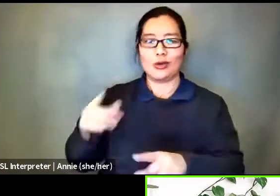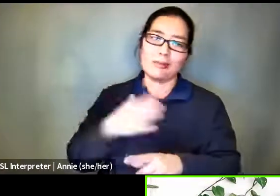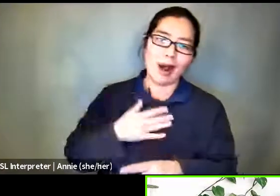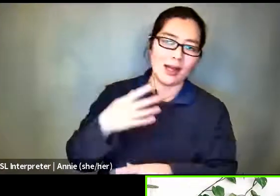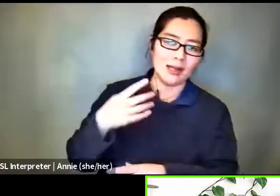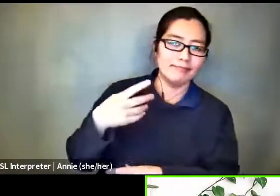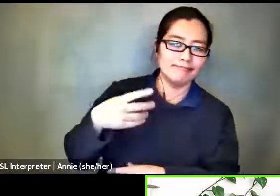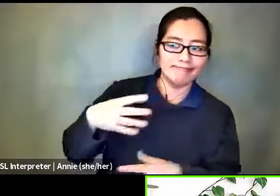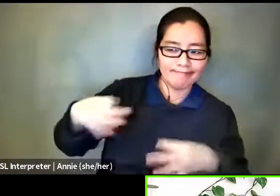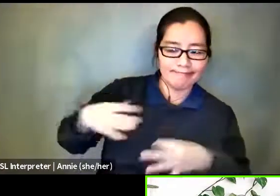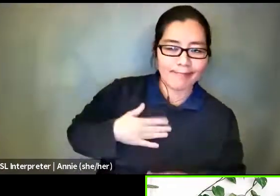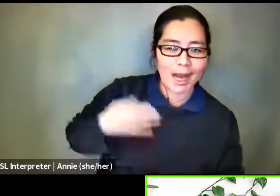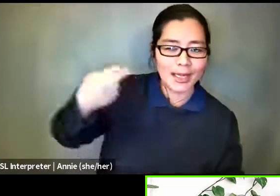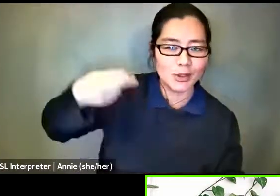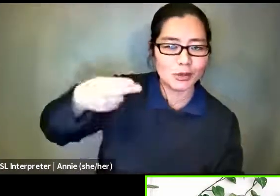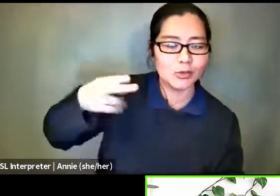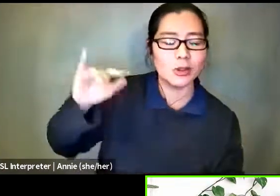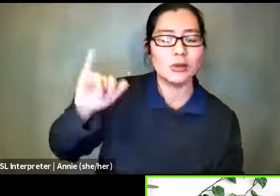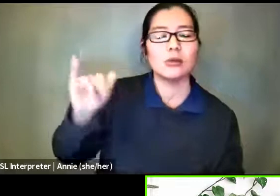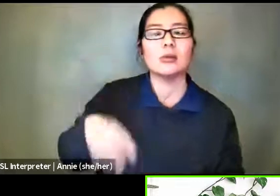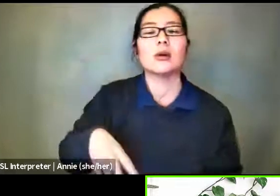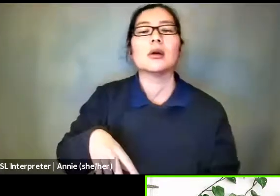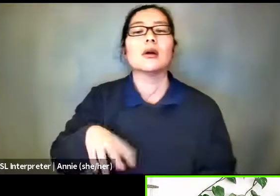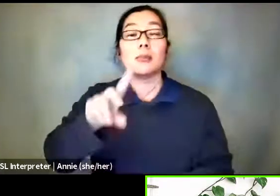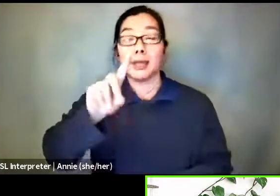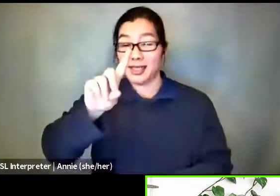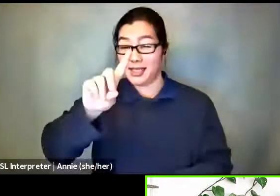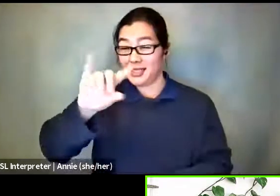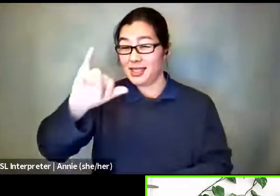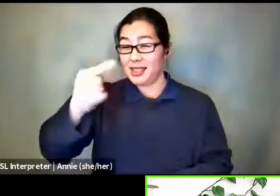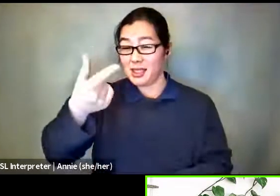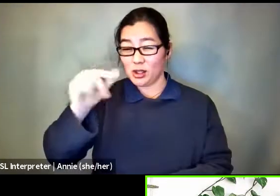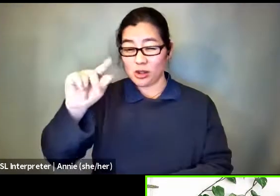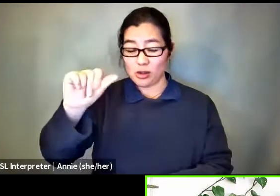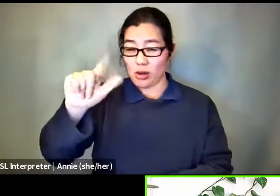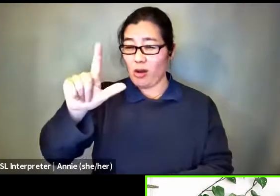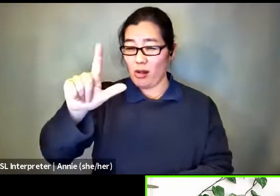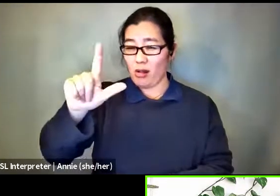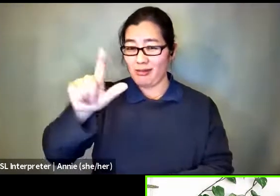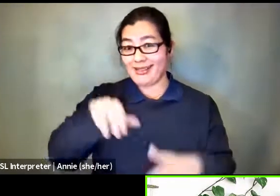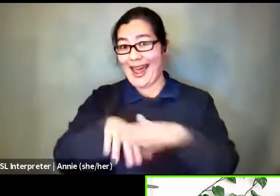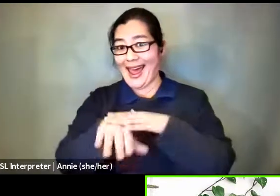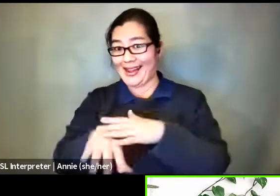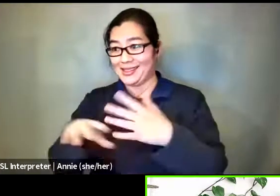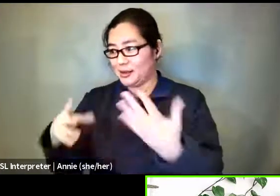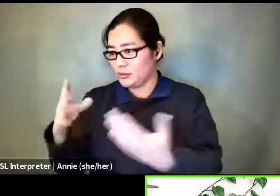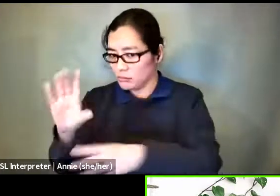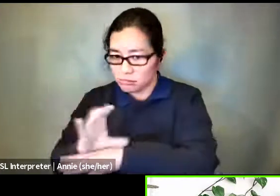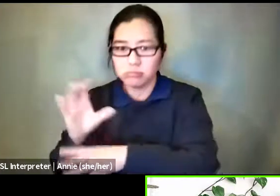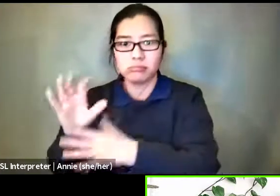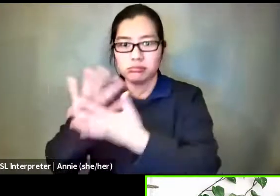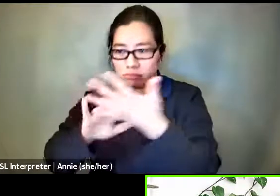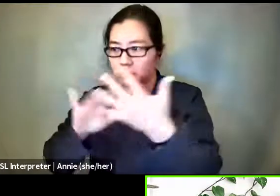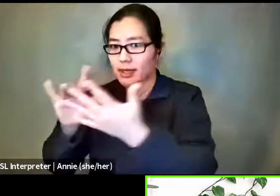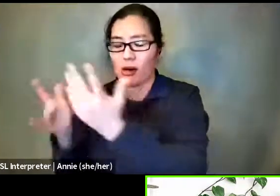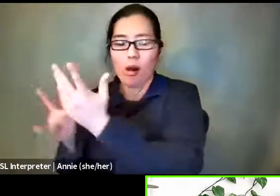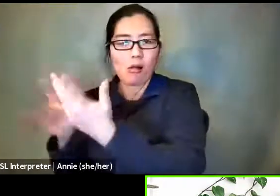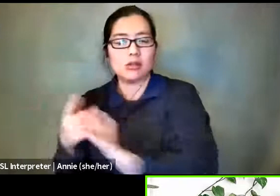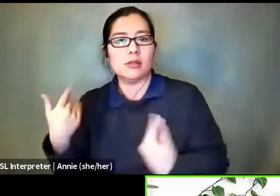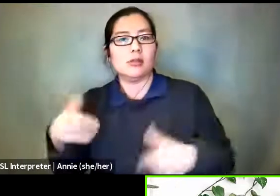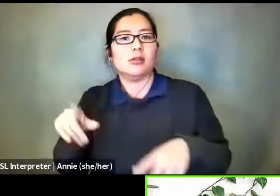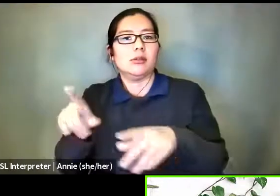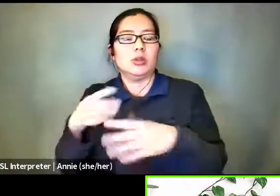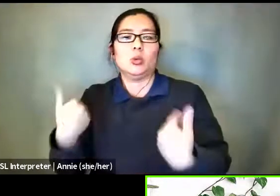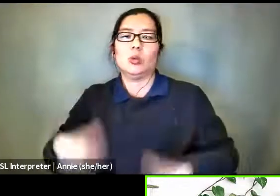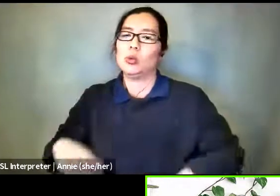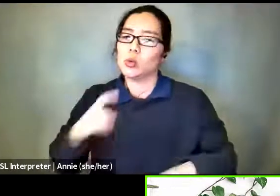now, the digital divide is a huge barrier for Native participation in tech. I think this other piece, though, which we're trying to